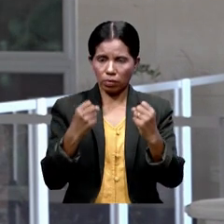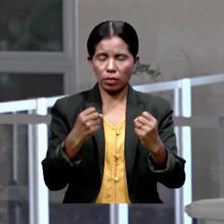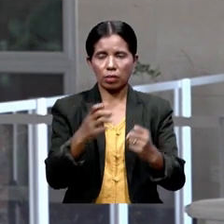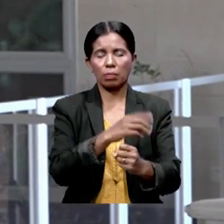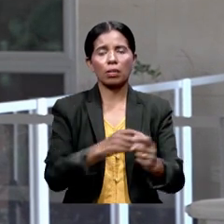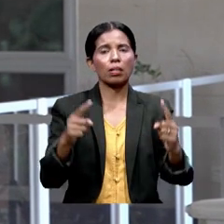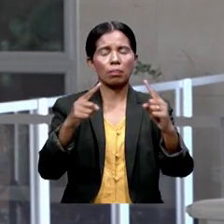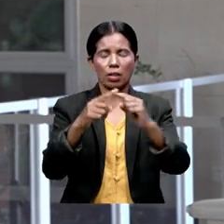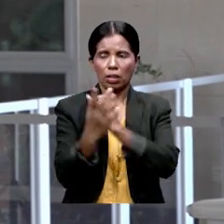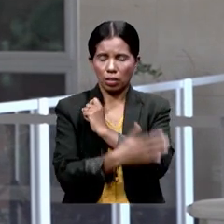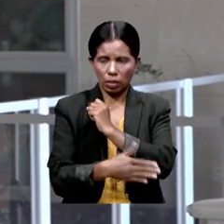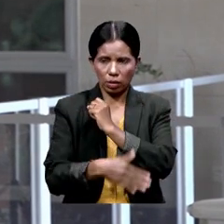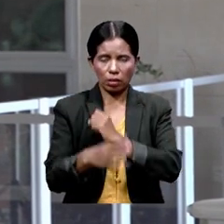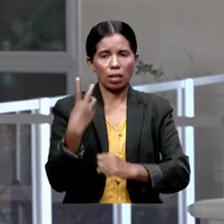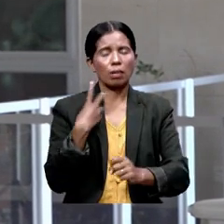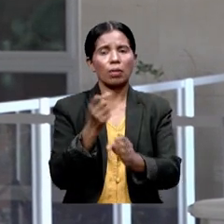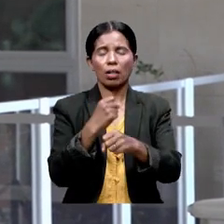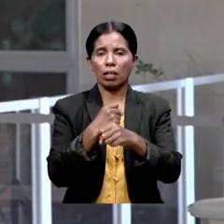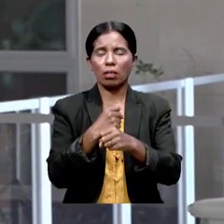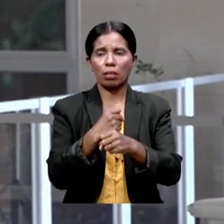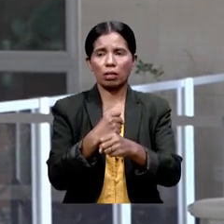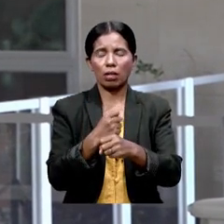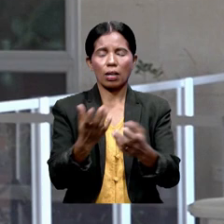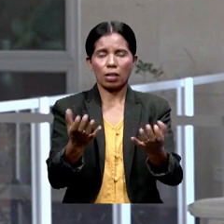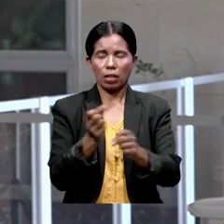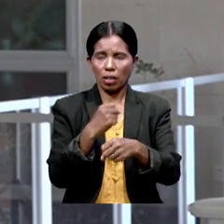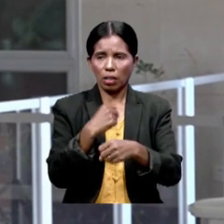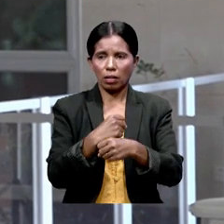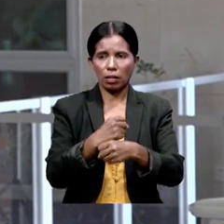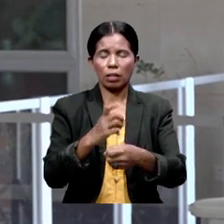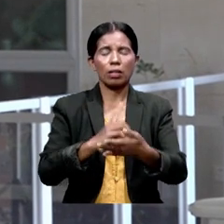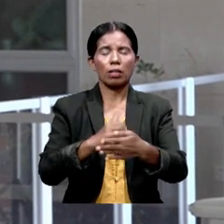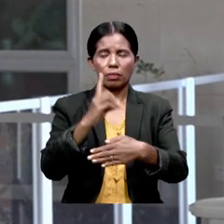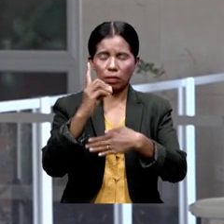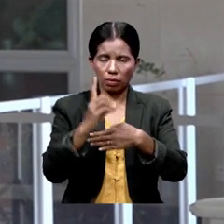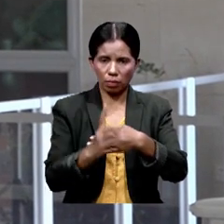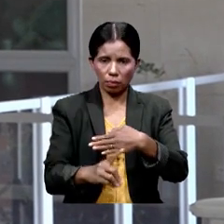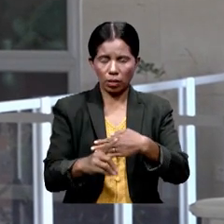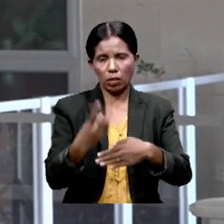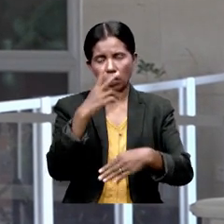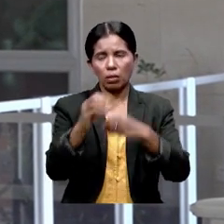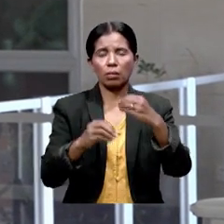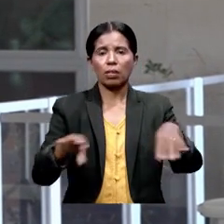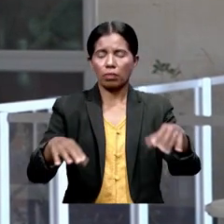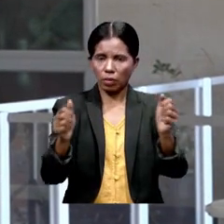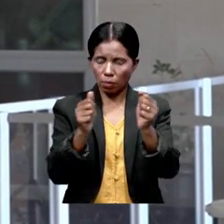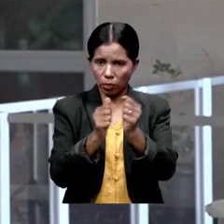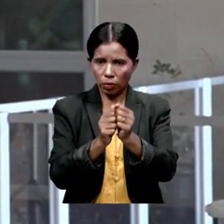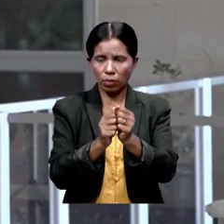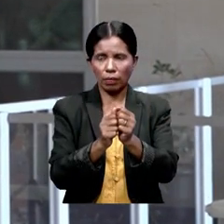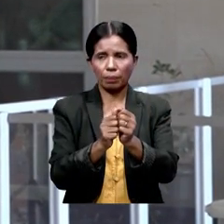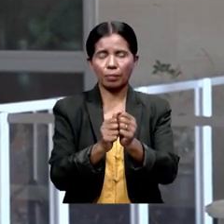countries. What we want to do now is to further develop and diversify our cooperations, be